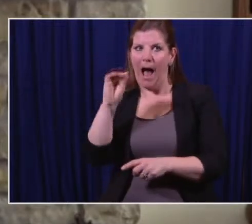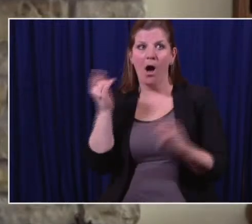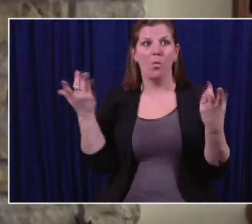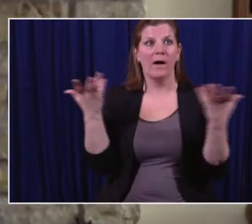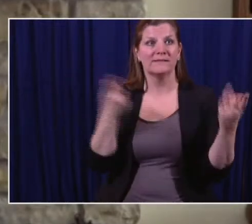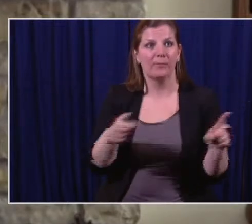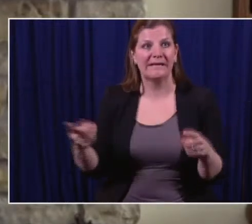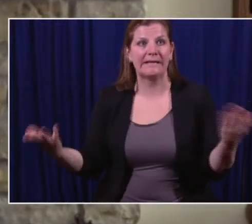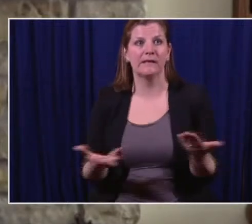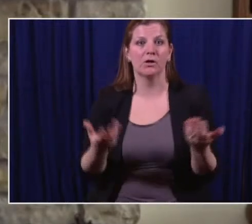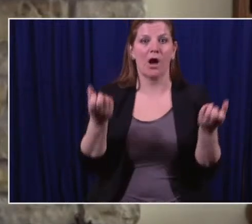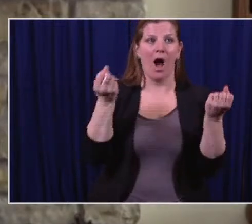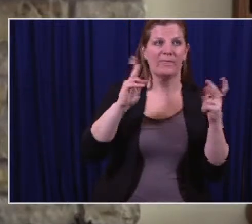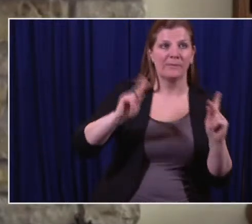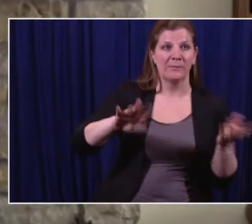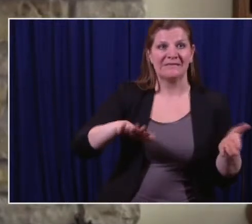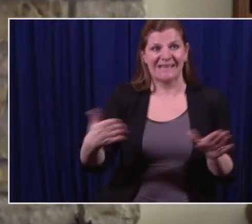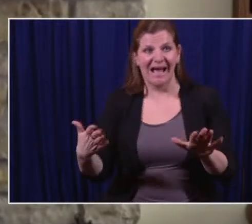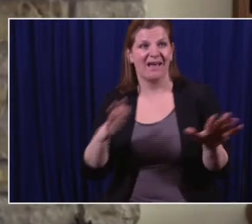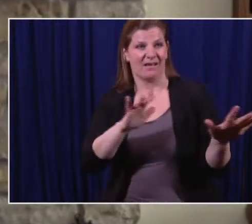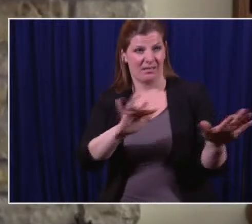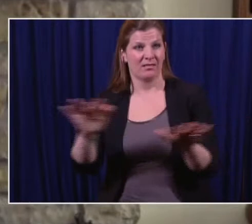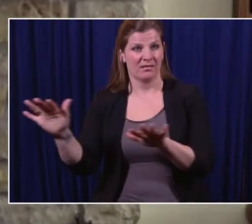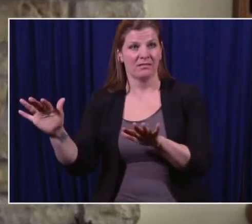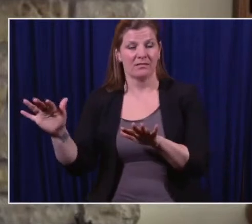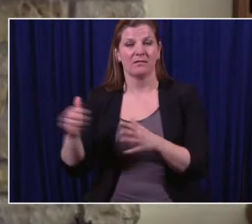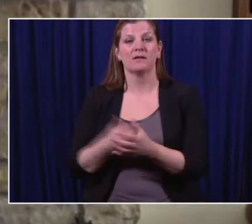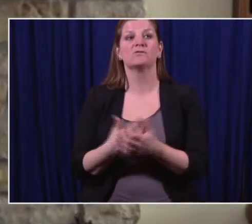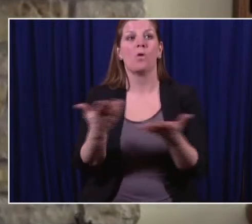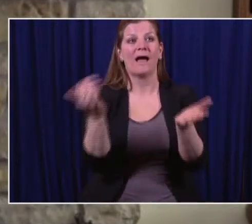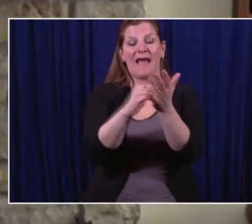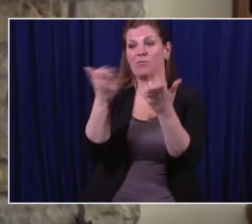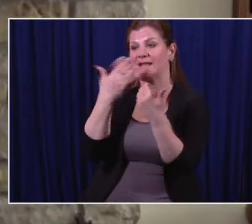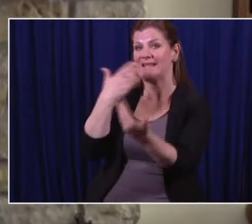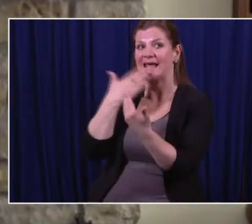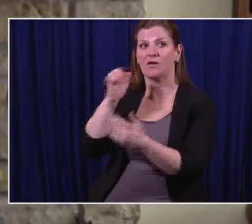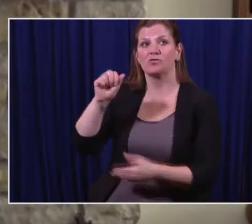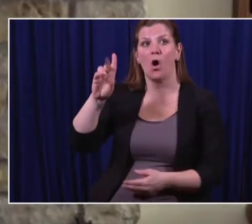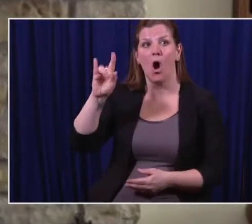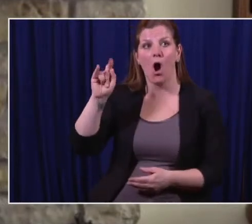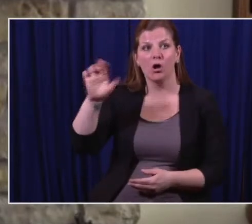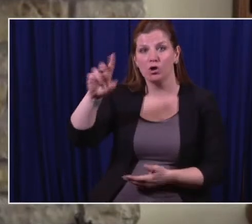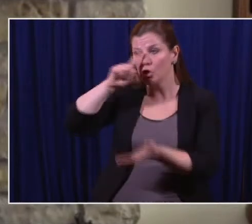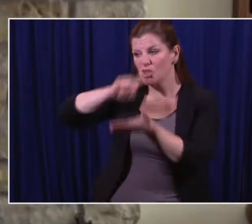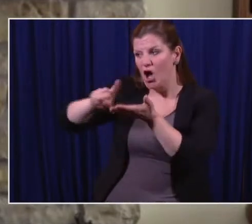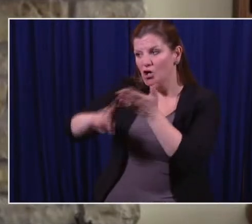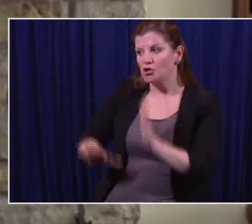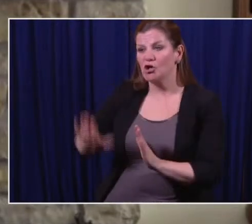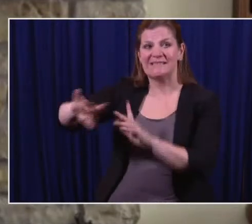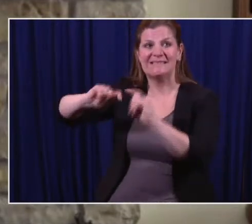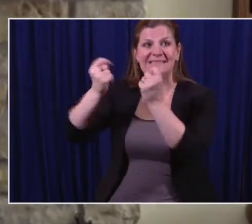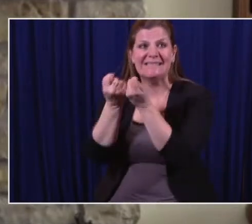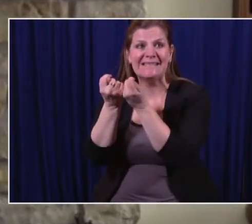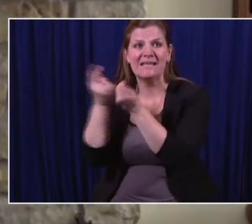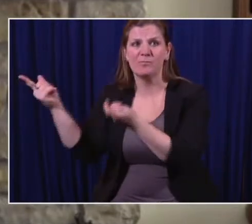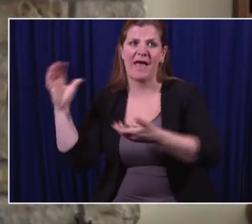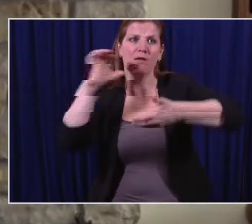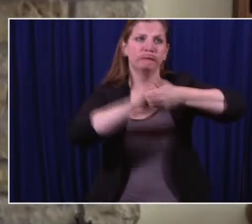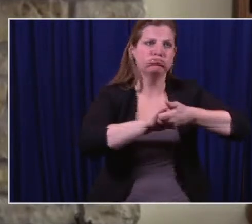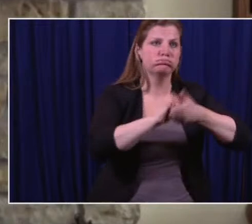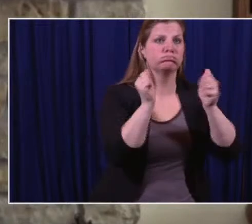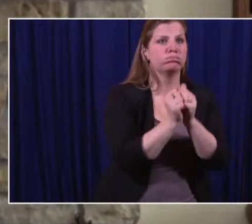can to audit teams. So again, I want to say thank you to the auditor and his team for working with the Department of Health to identify